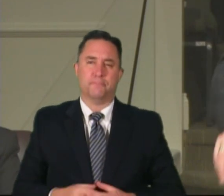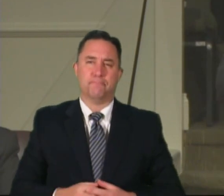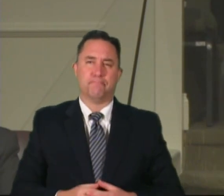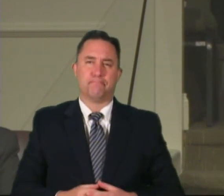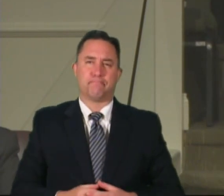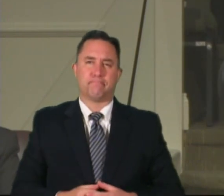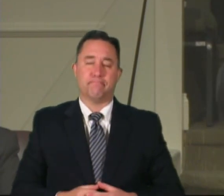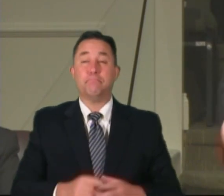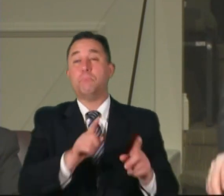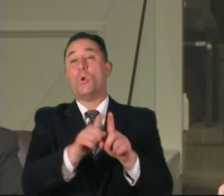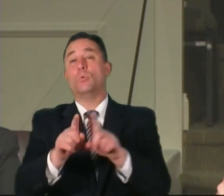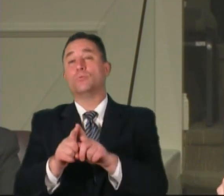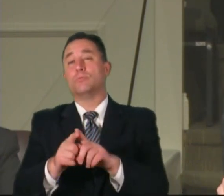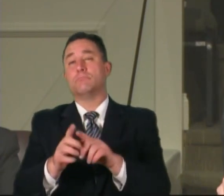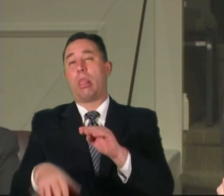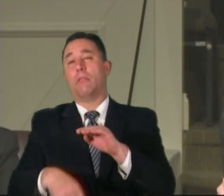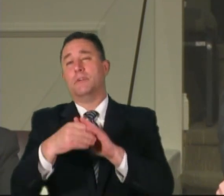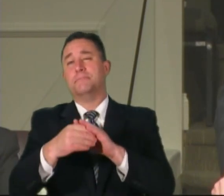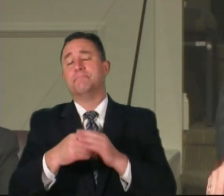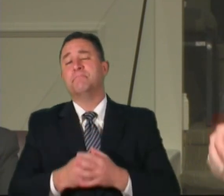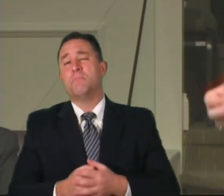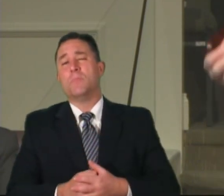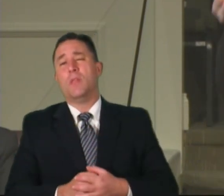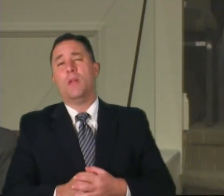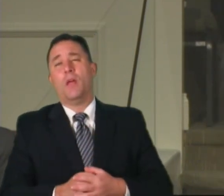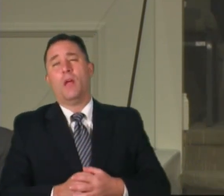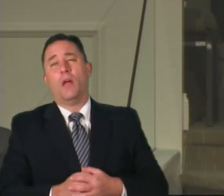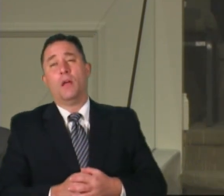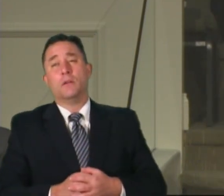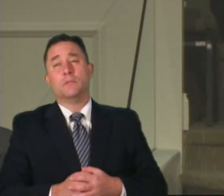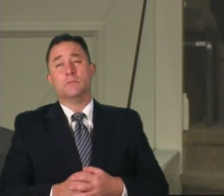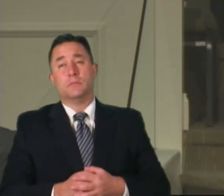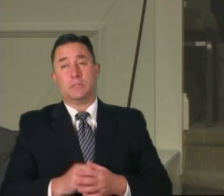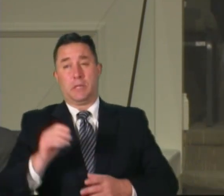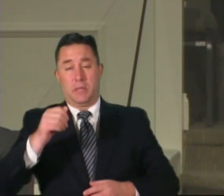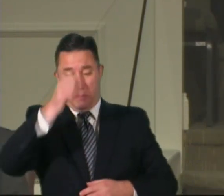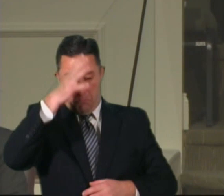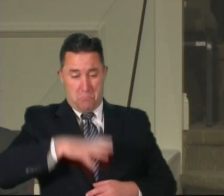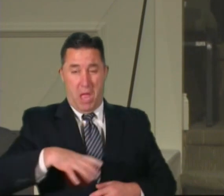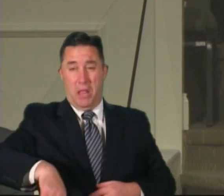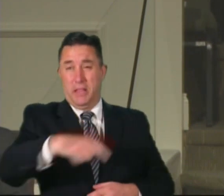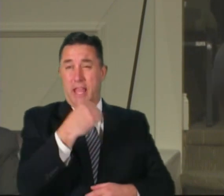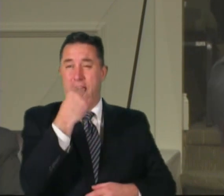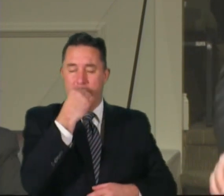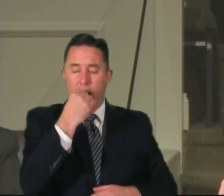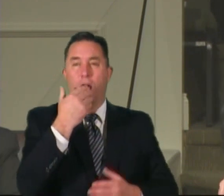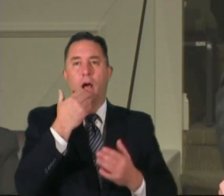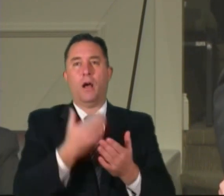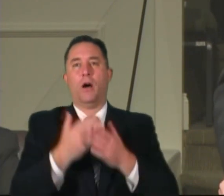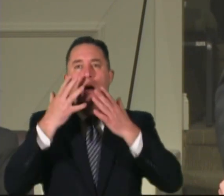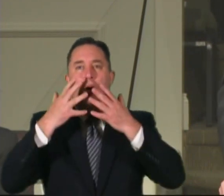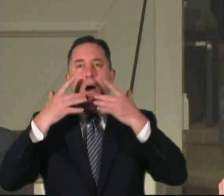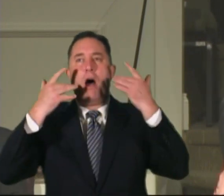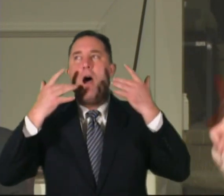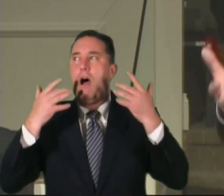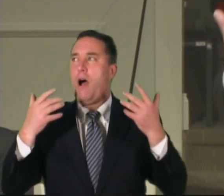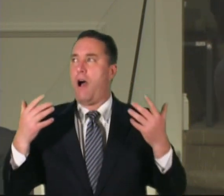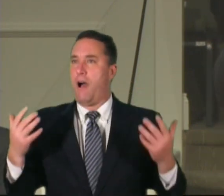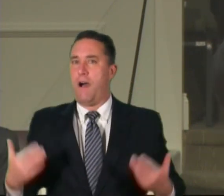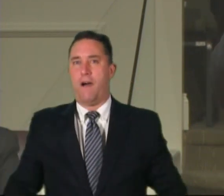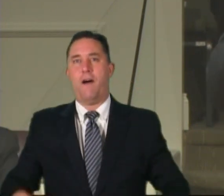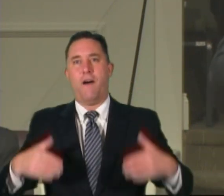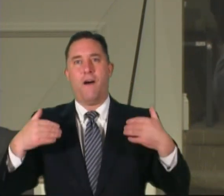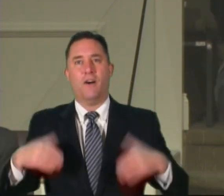specifically. I would also like to say to you, friend, that after they ate it, they were of good cheer. There's something